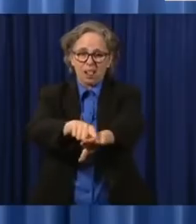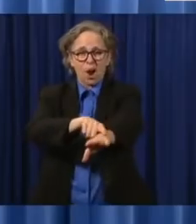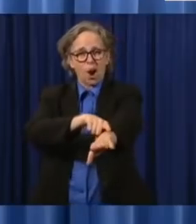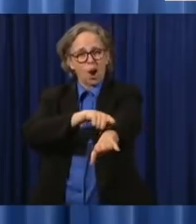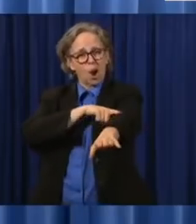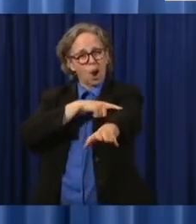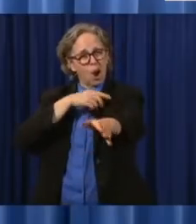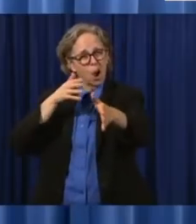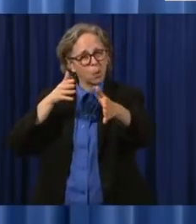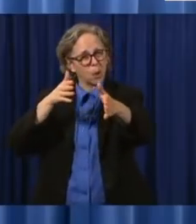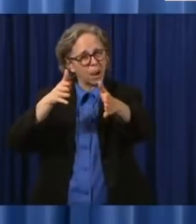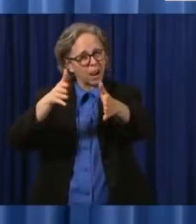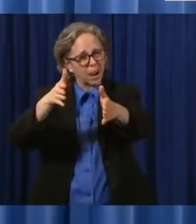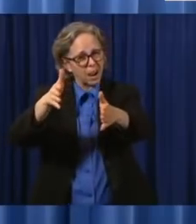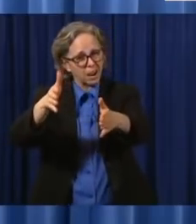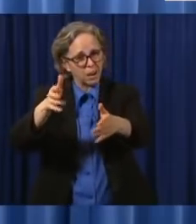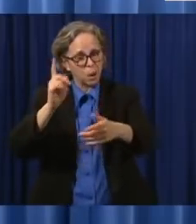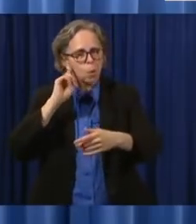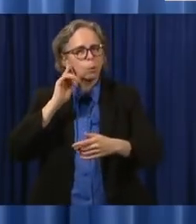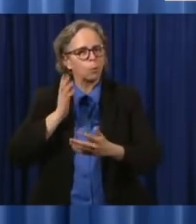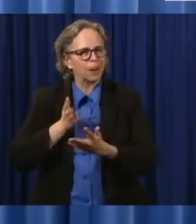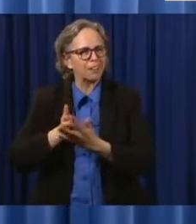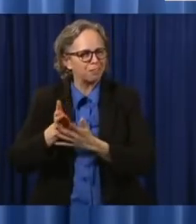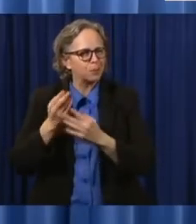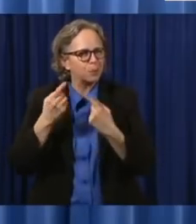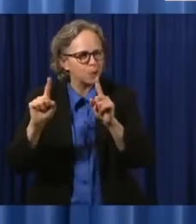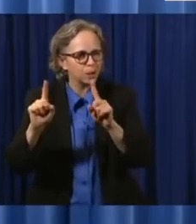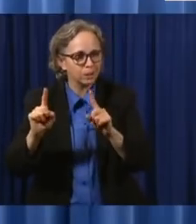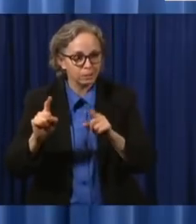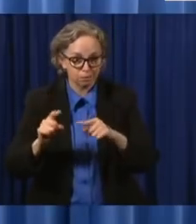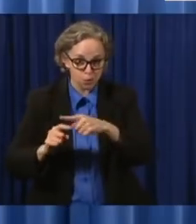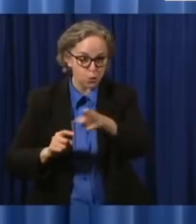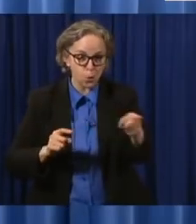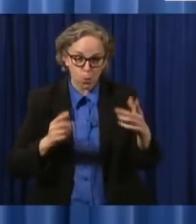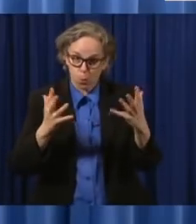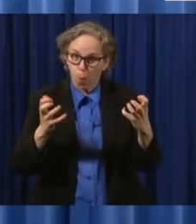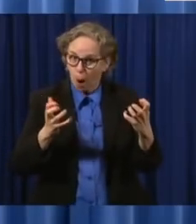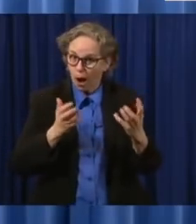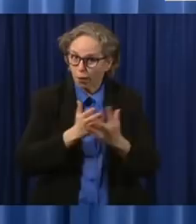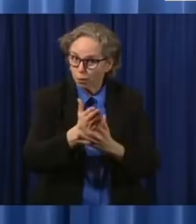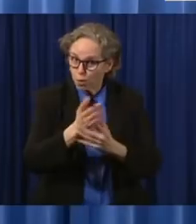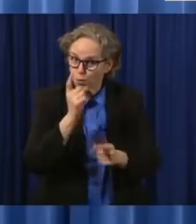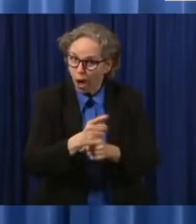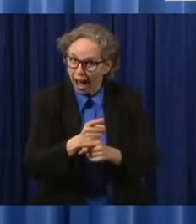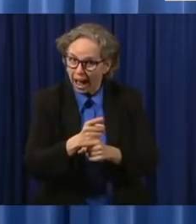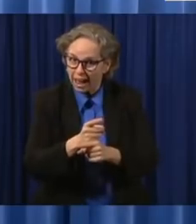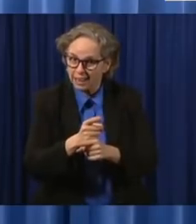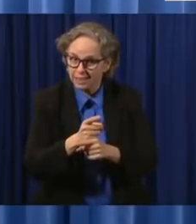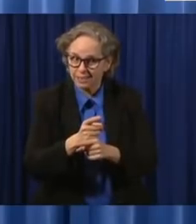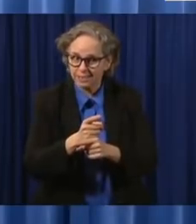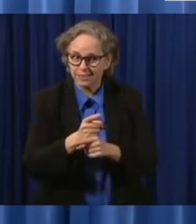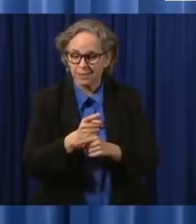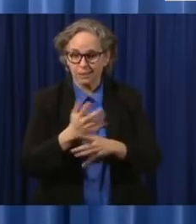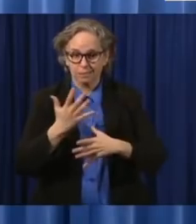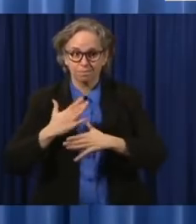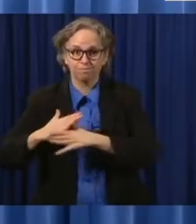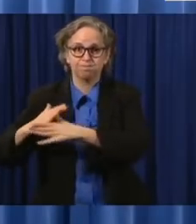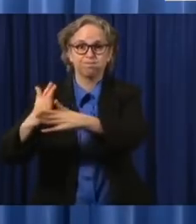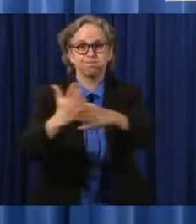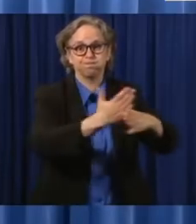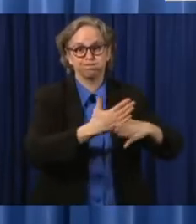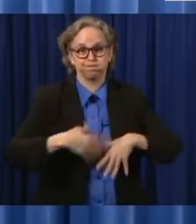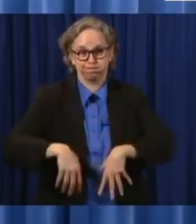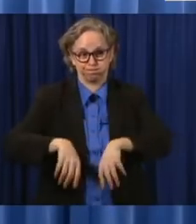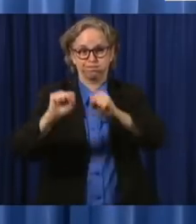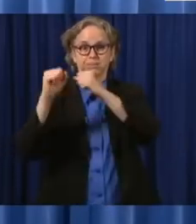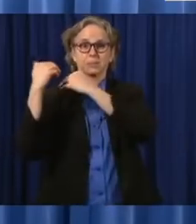And every one of us wants to get through this on the other side and be there when we can open everything back up and we're